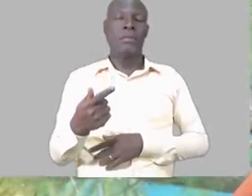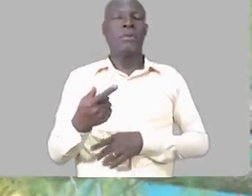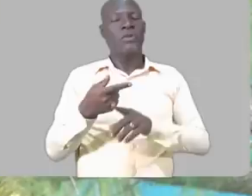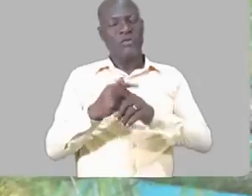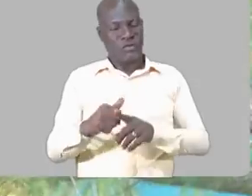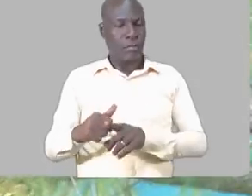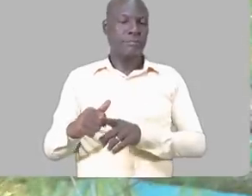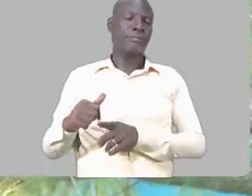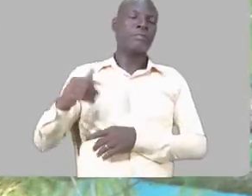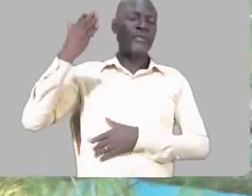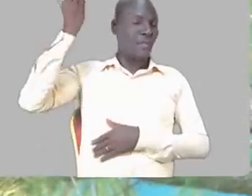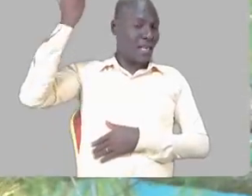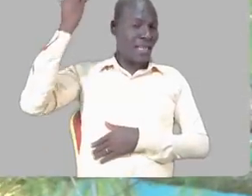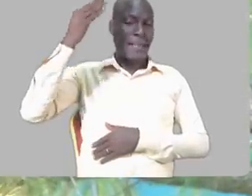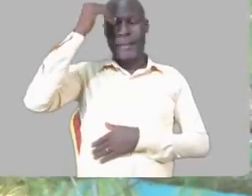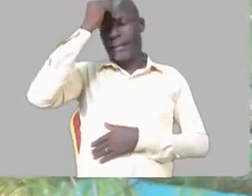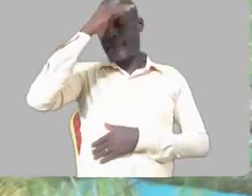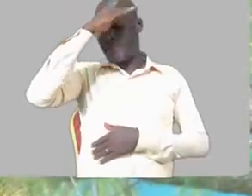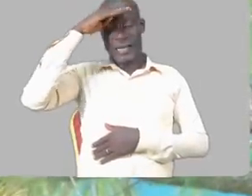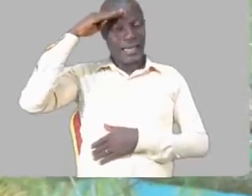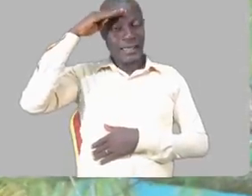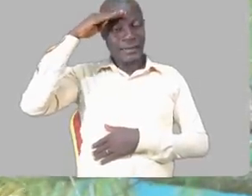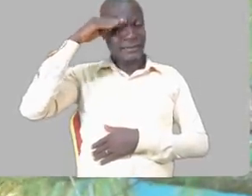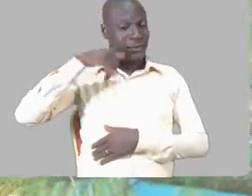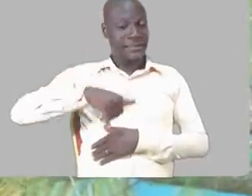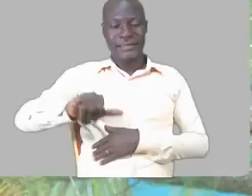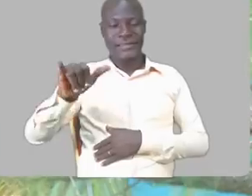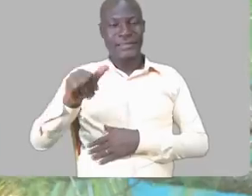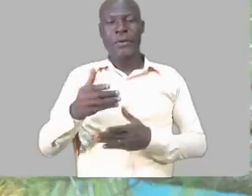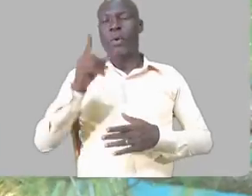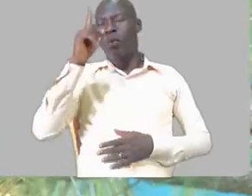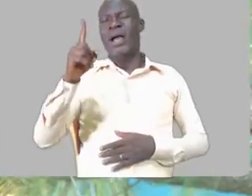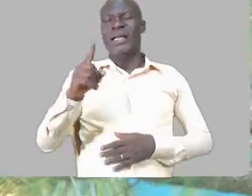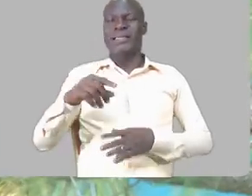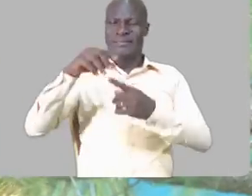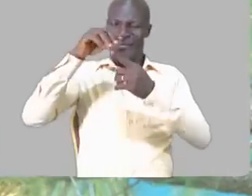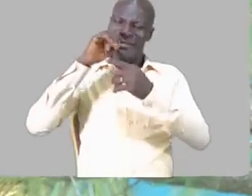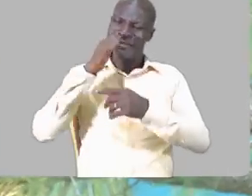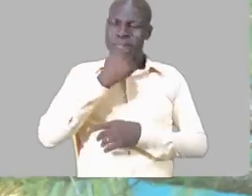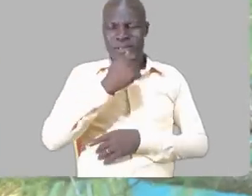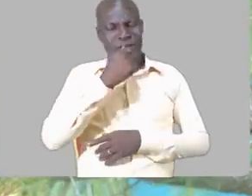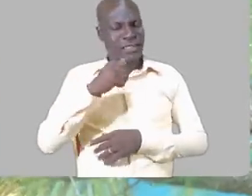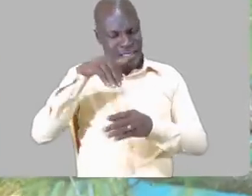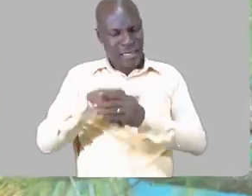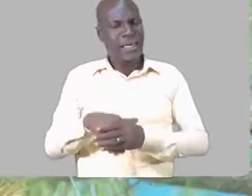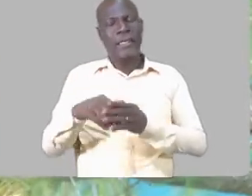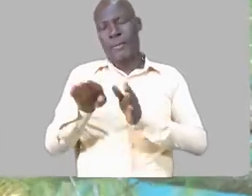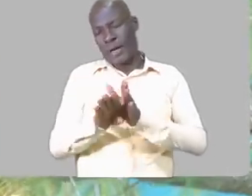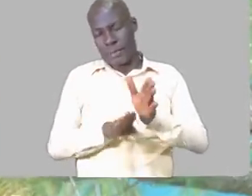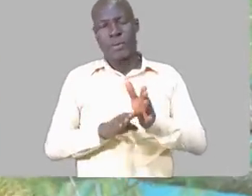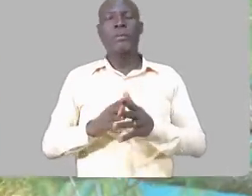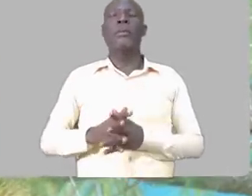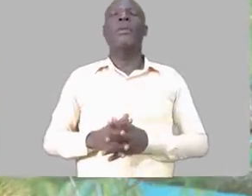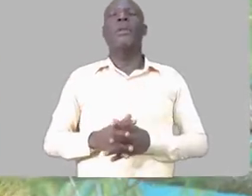Na ebi before, near Daso, na ye trilly. Where you're one of the mysteries, what Bible mu, Abrantia, Utemi, Abawa